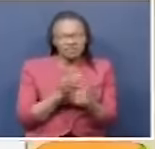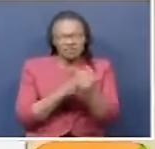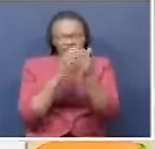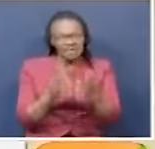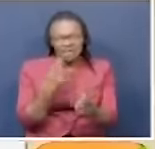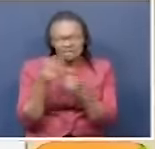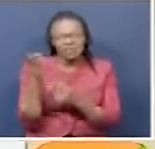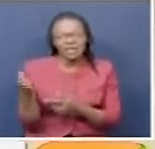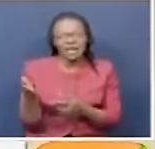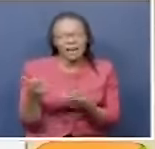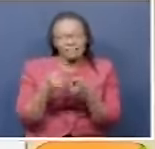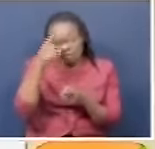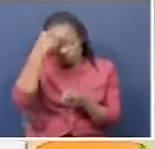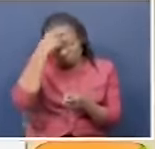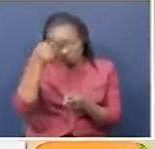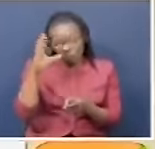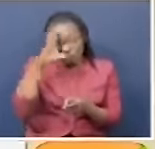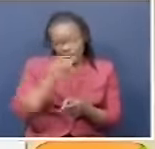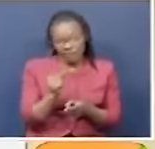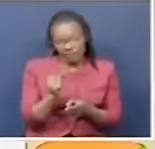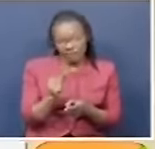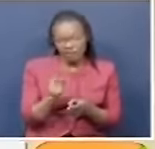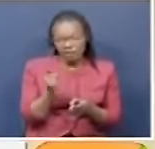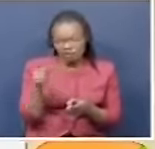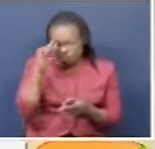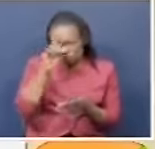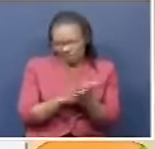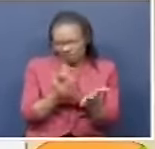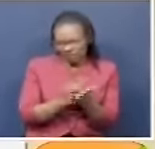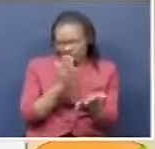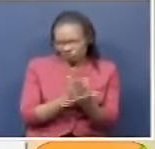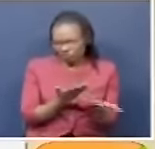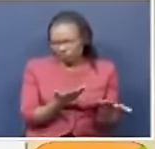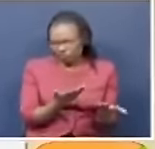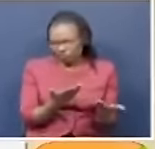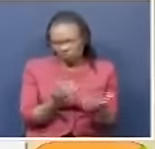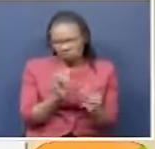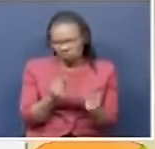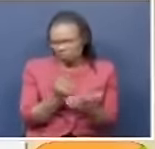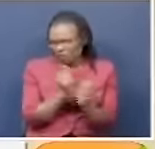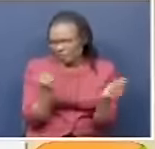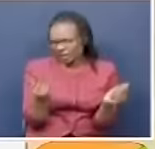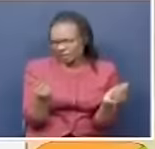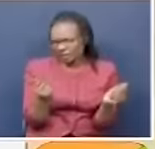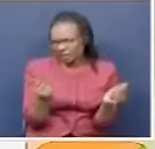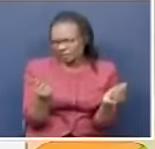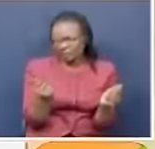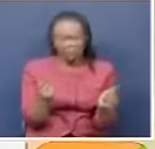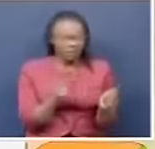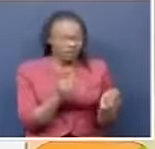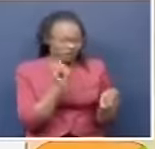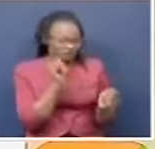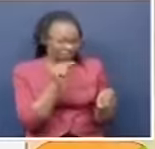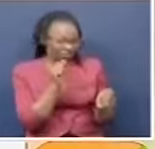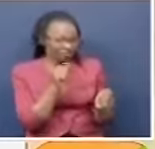not in that event. Yeah. Do you believe that? Do you believe what they're saying can really happen? There is possibility of that